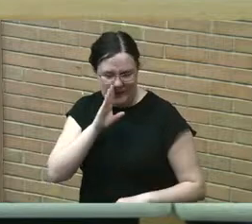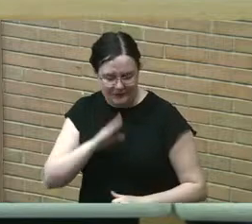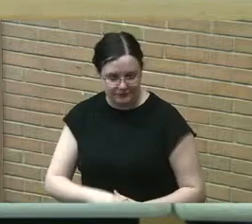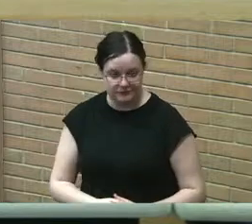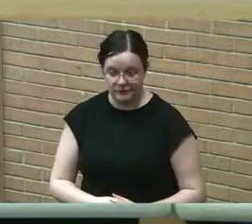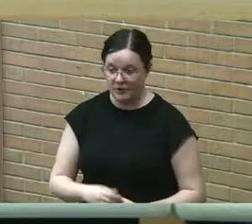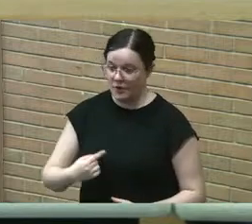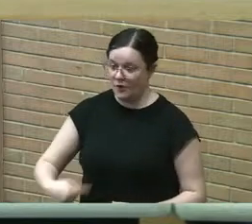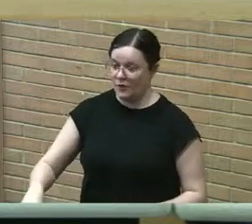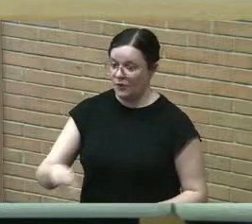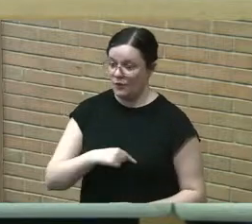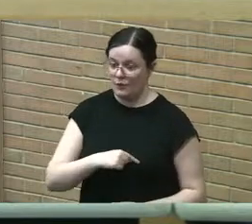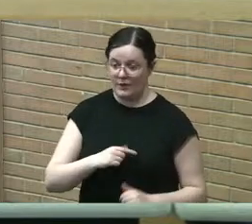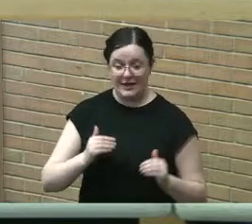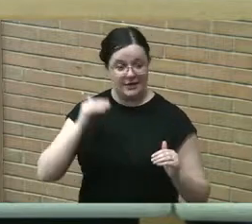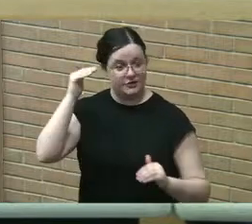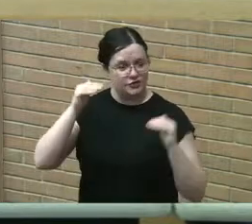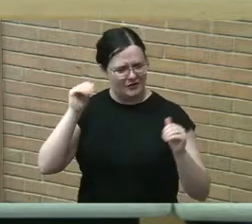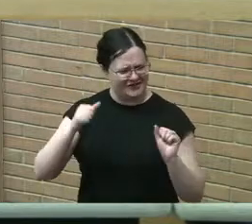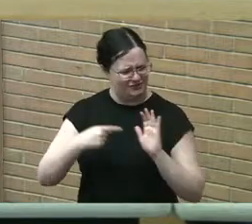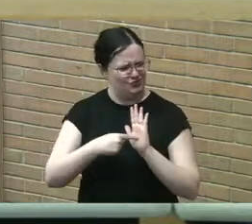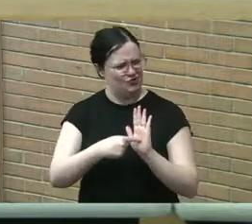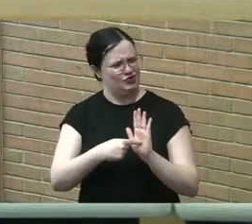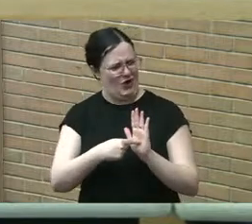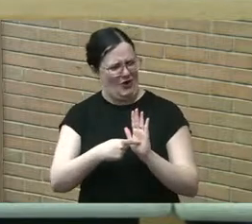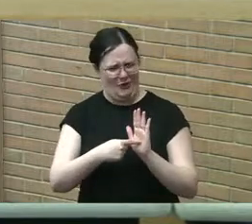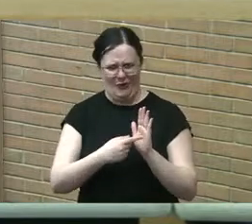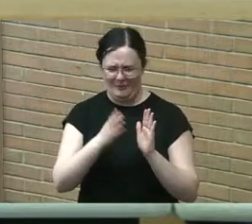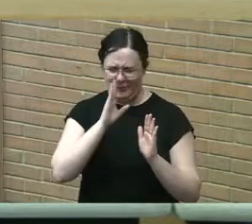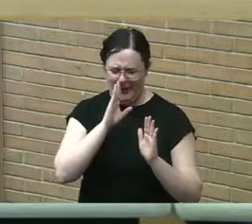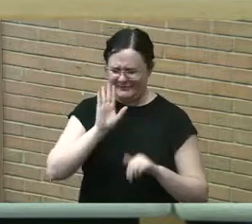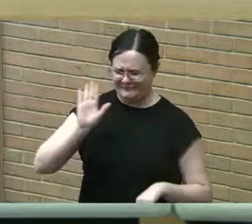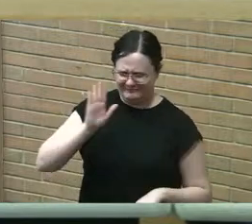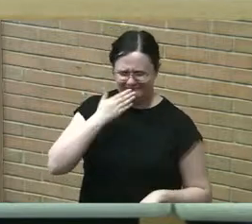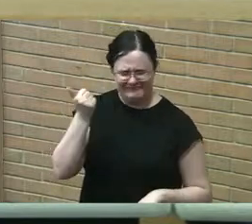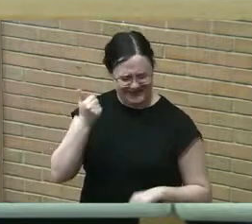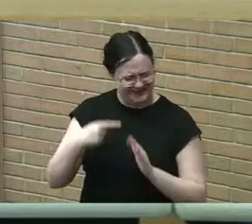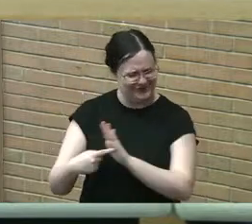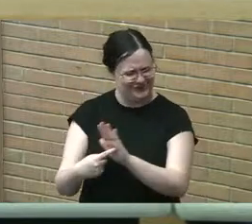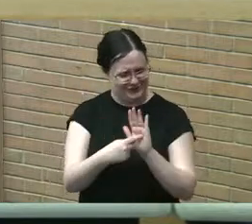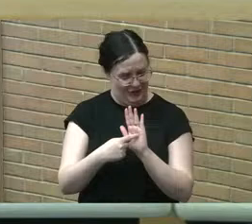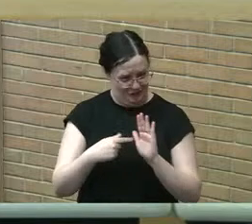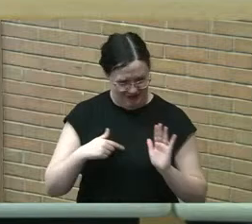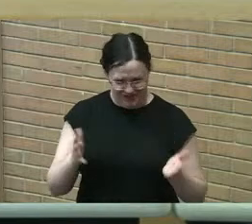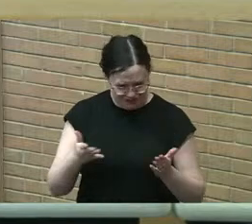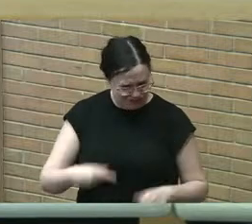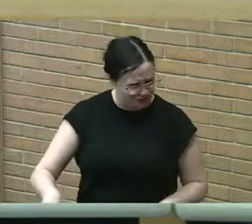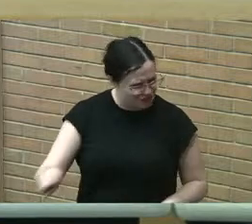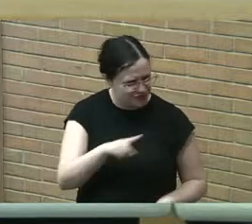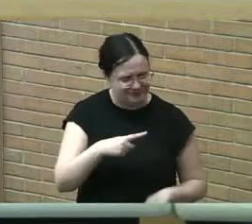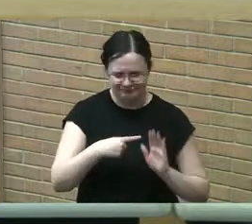the best of Brighton in the worlds we live in, and I encourage us all to do so.